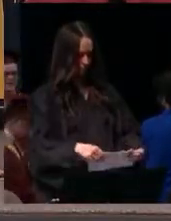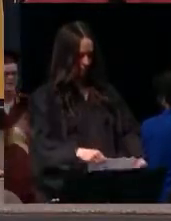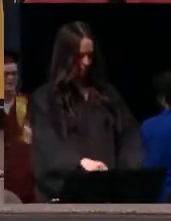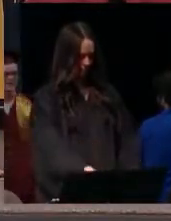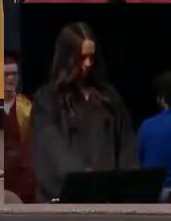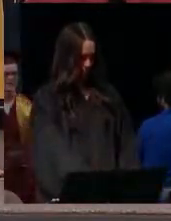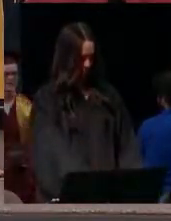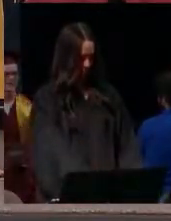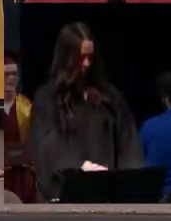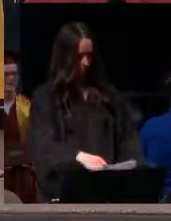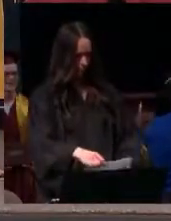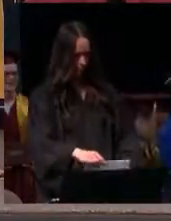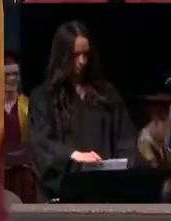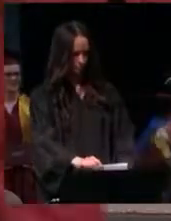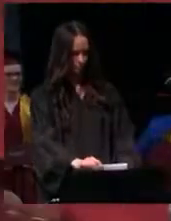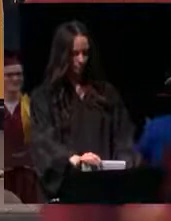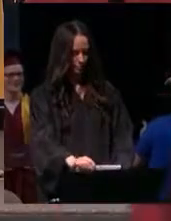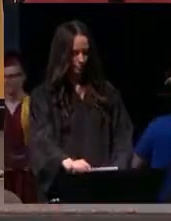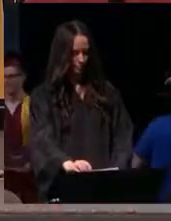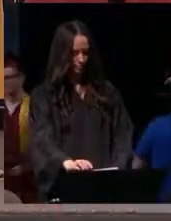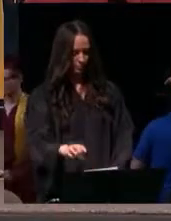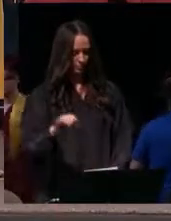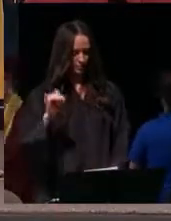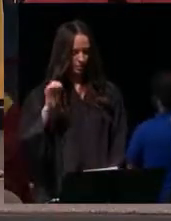Jenna McKay.